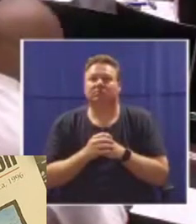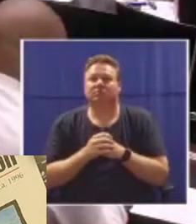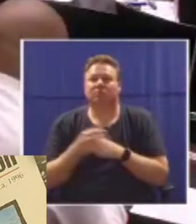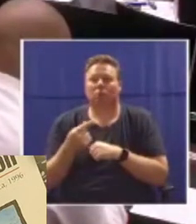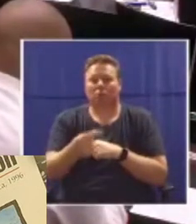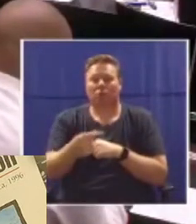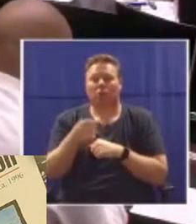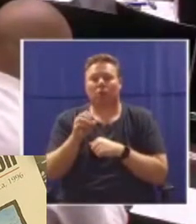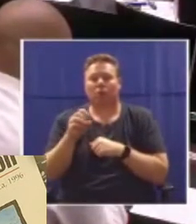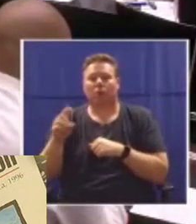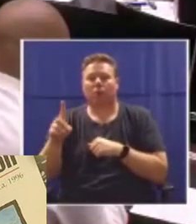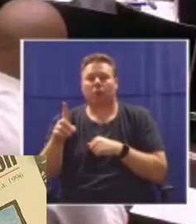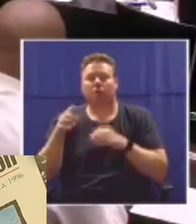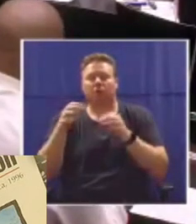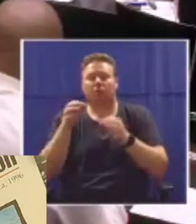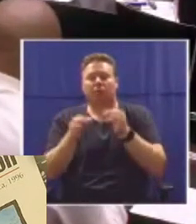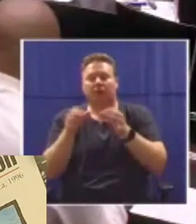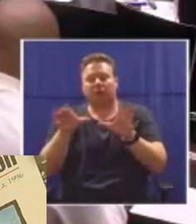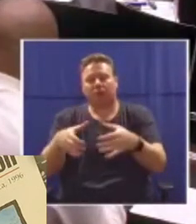Good.